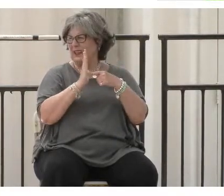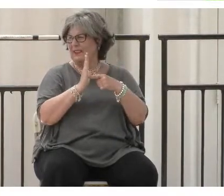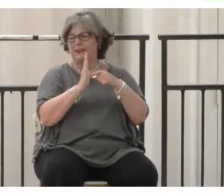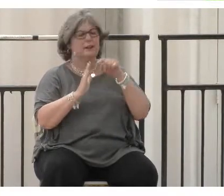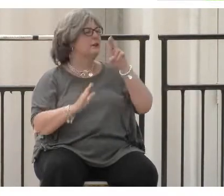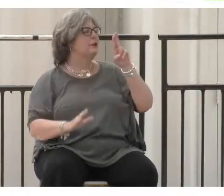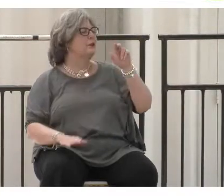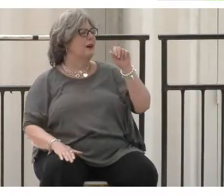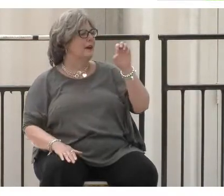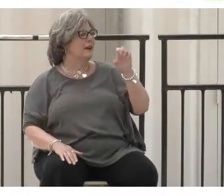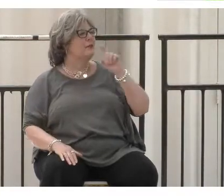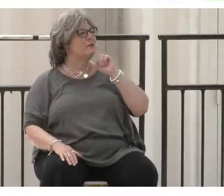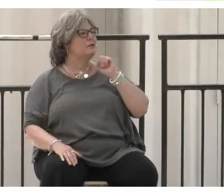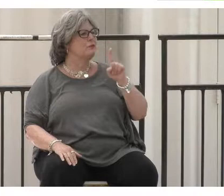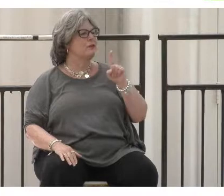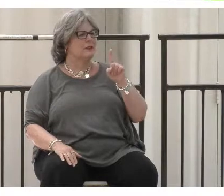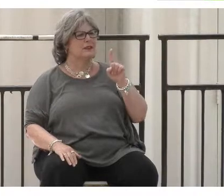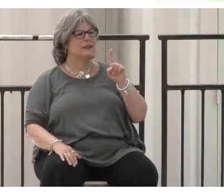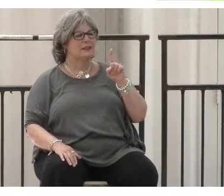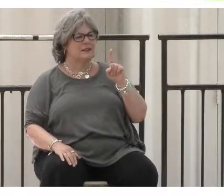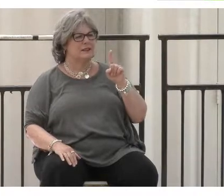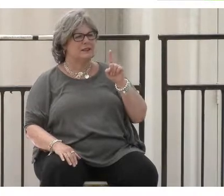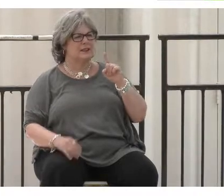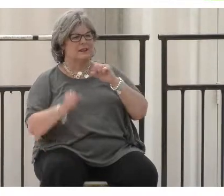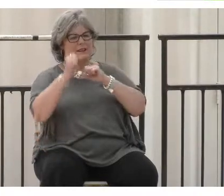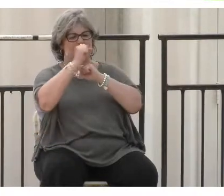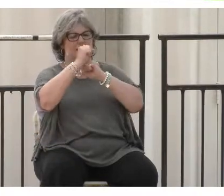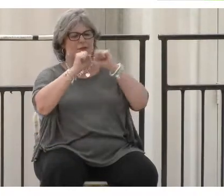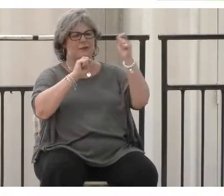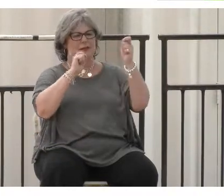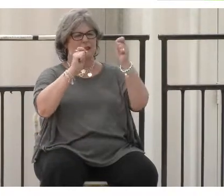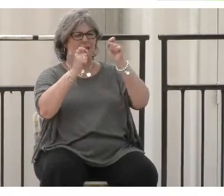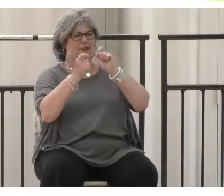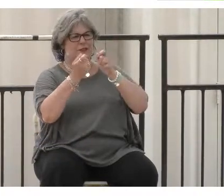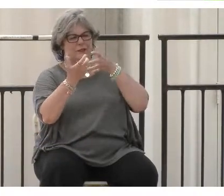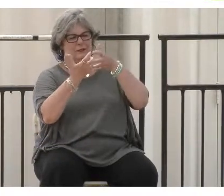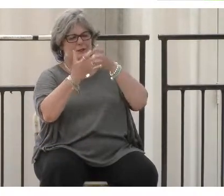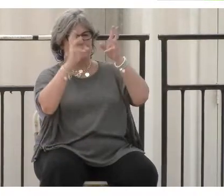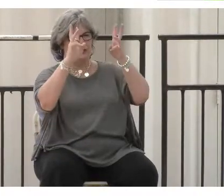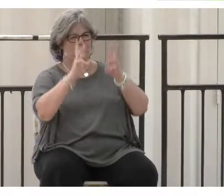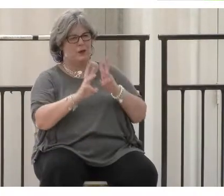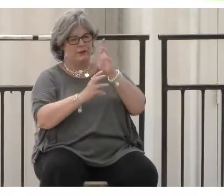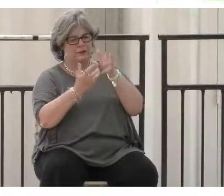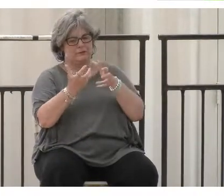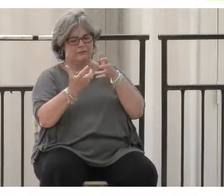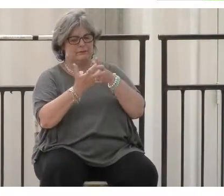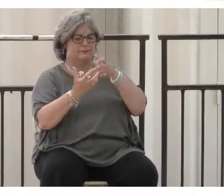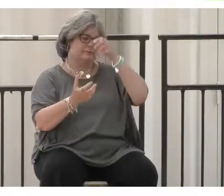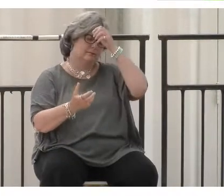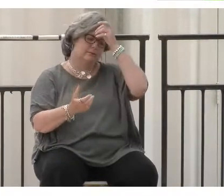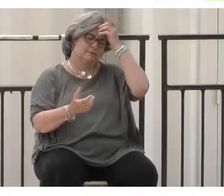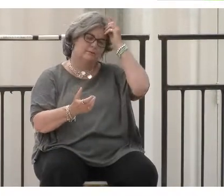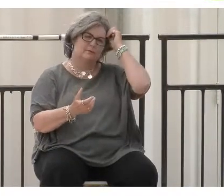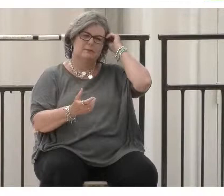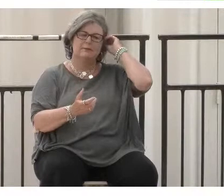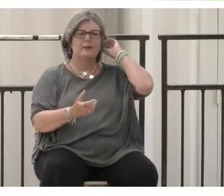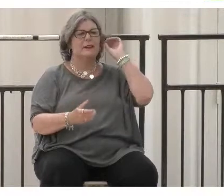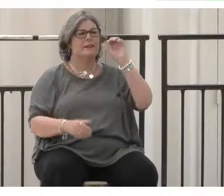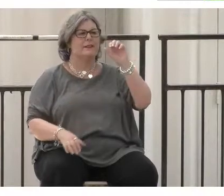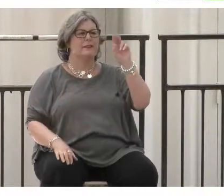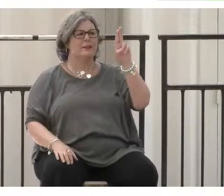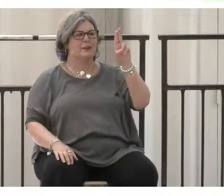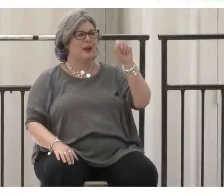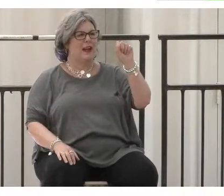we definitely see structures adaptable to climate zones or to microclimates within the UAE